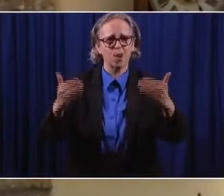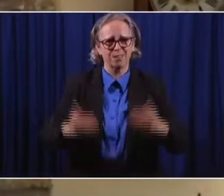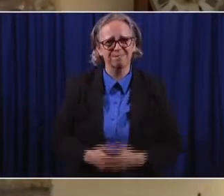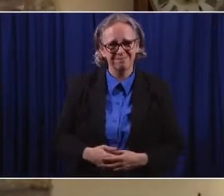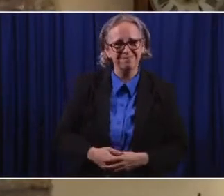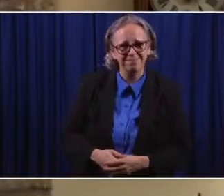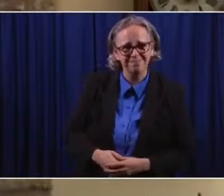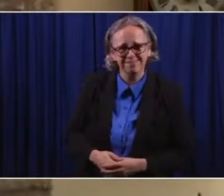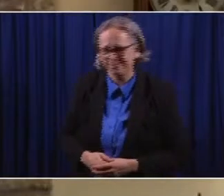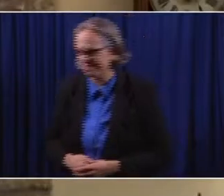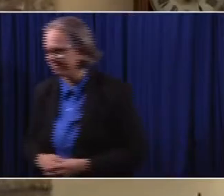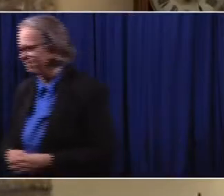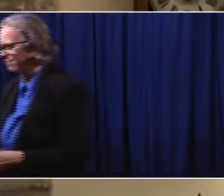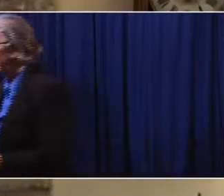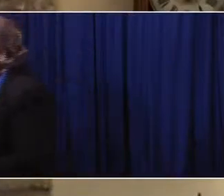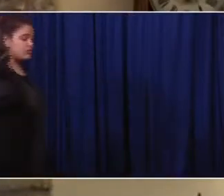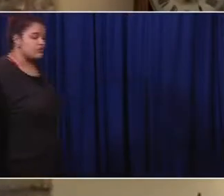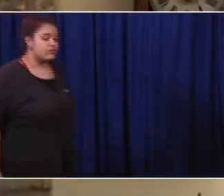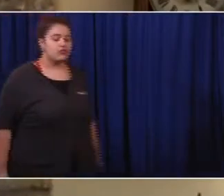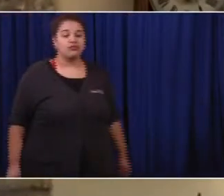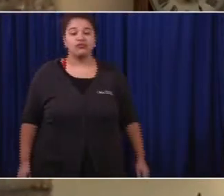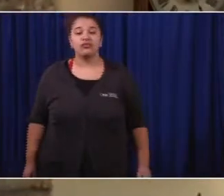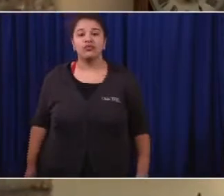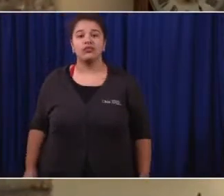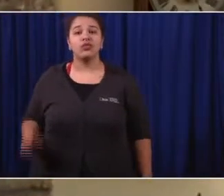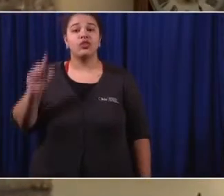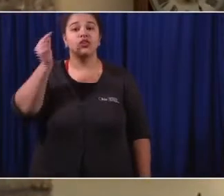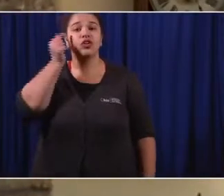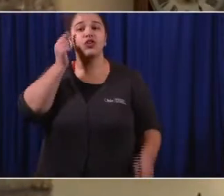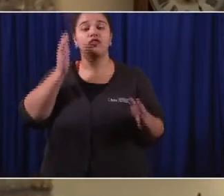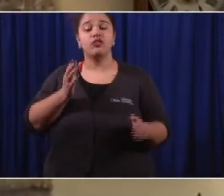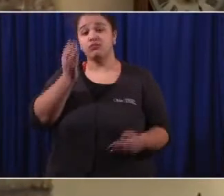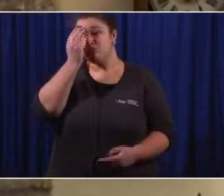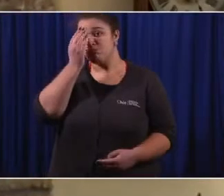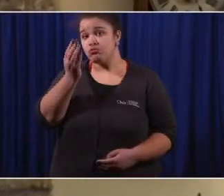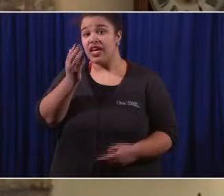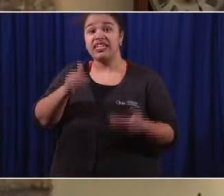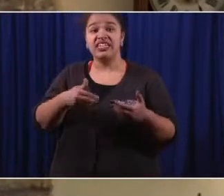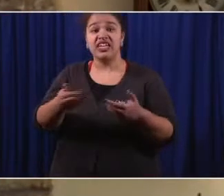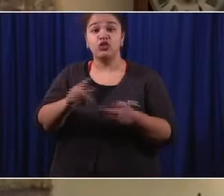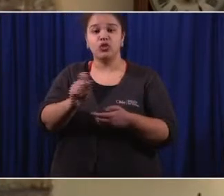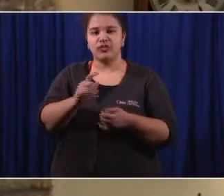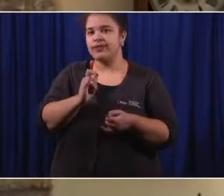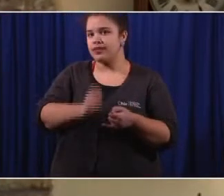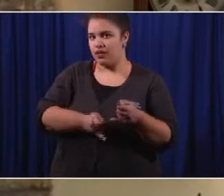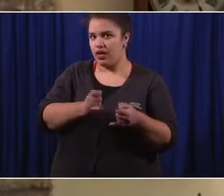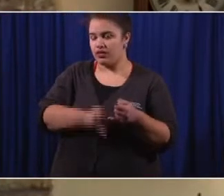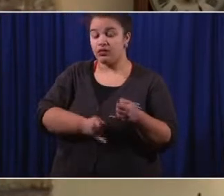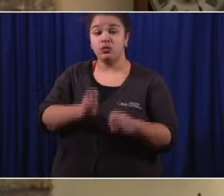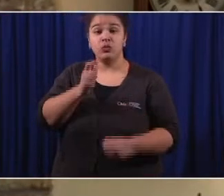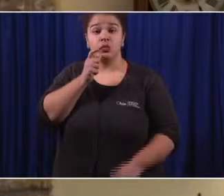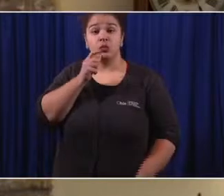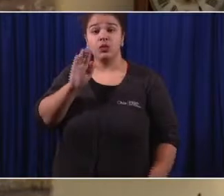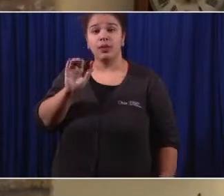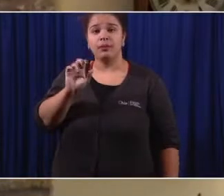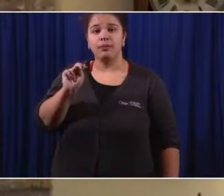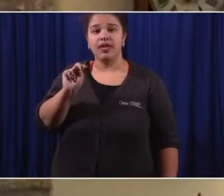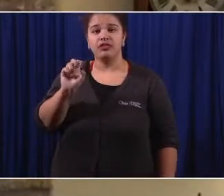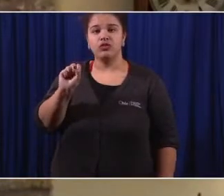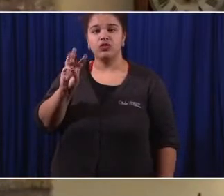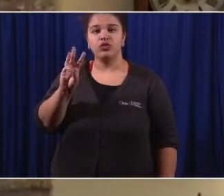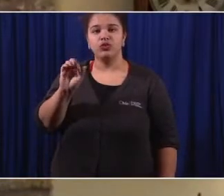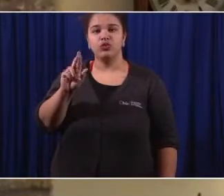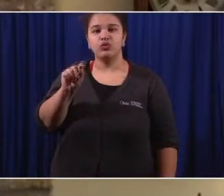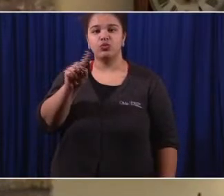Governor, next question will be the last question for today, and it belongs to Ben Schwartz from WCPO in Cincinnati. Hey, Ben.